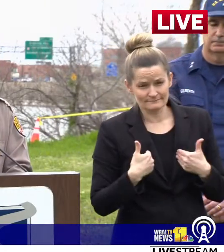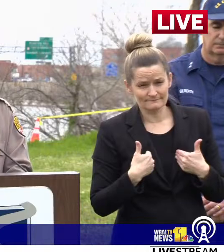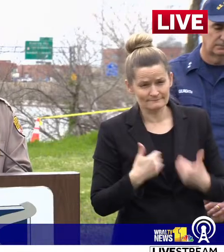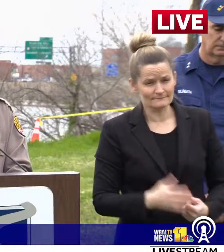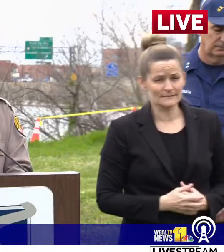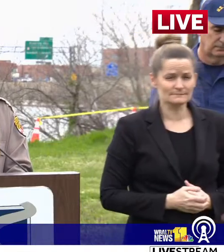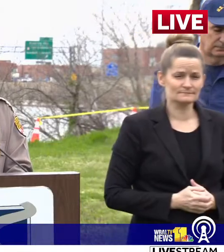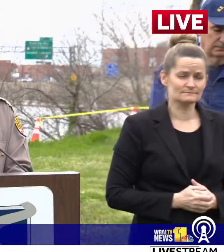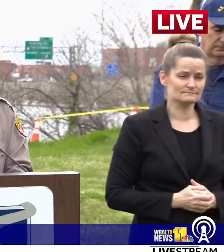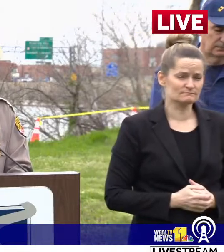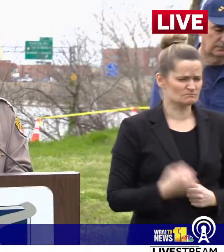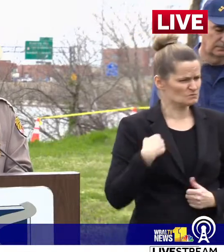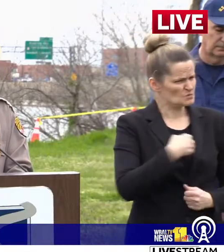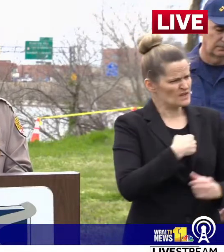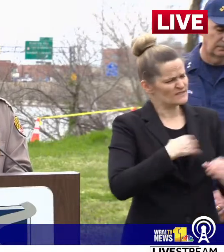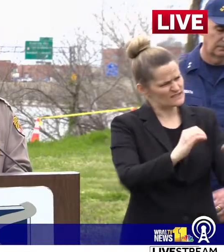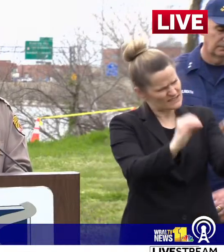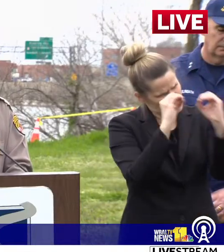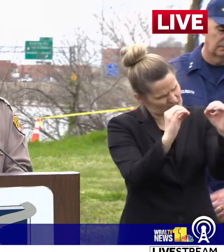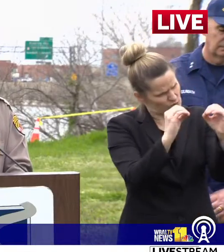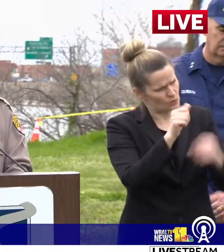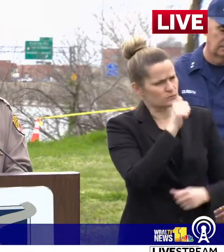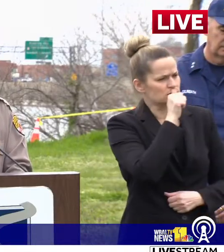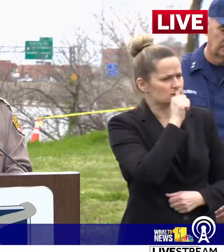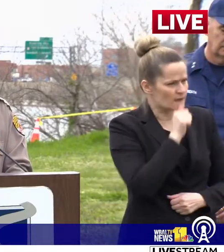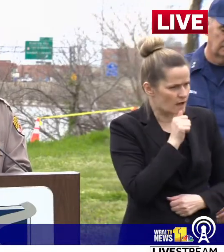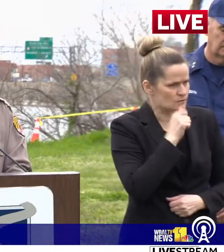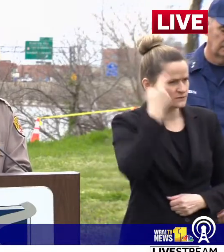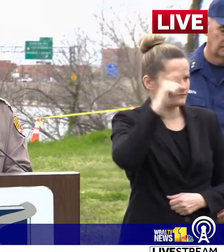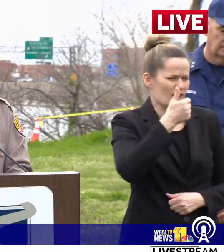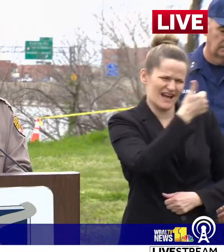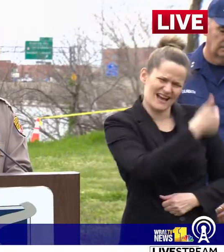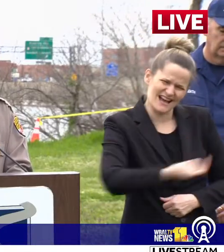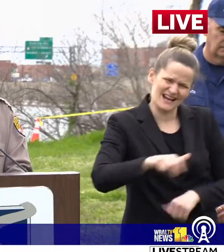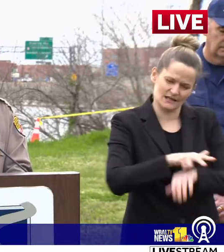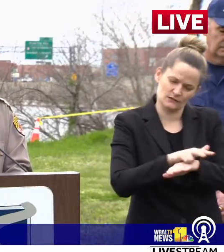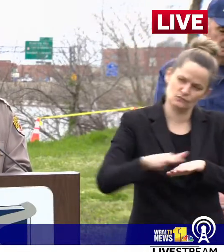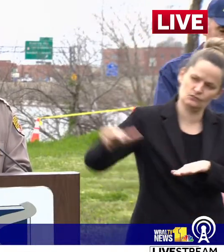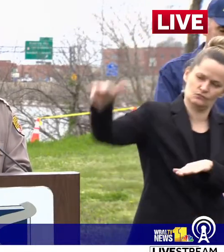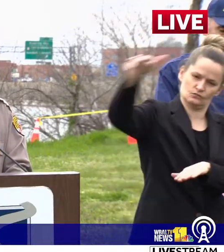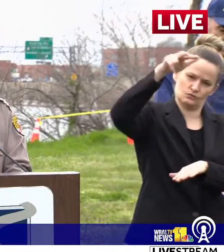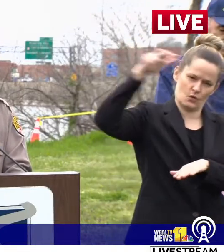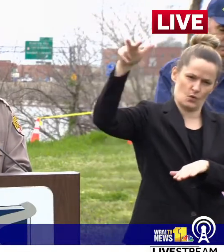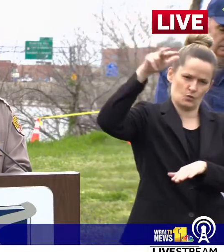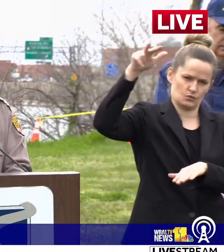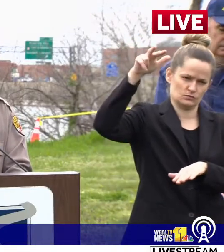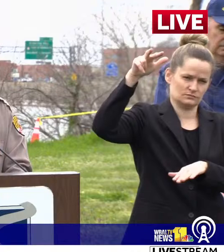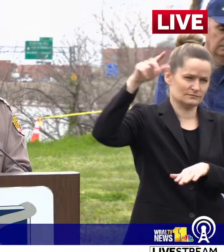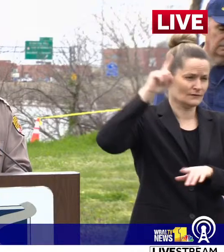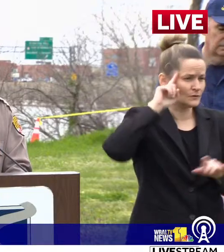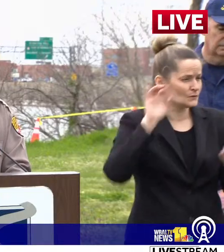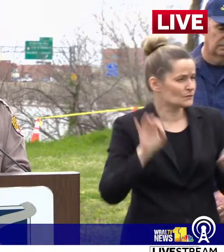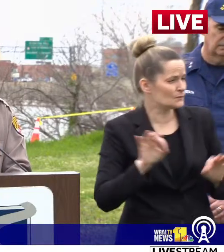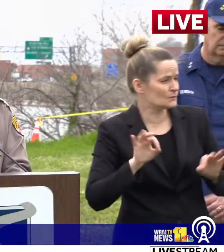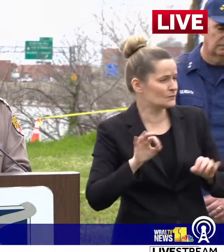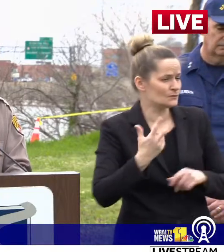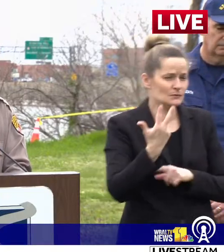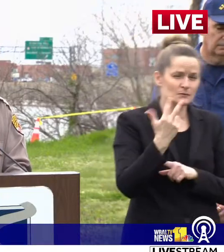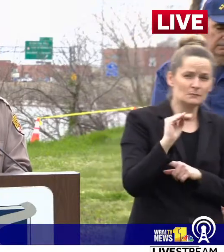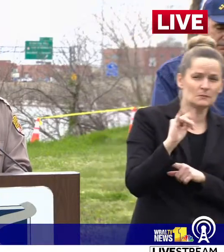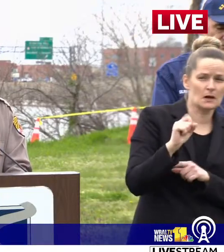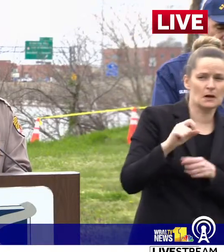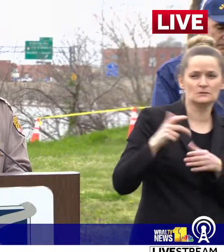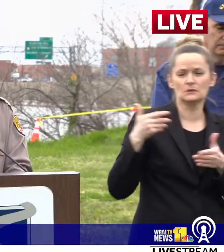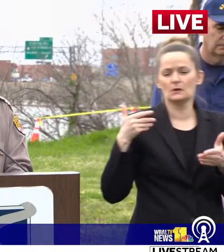zero tolerance policy regarding any drone anywhere within the no drone zone established by the FAA.